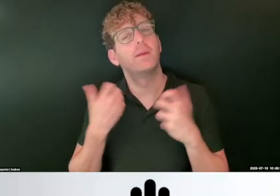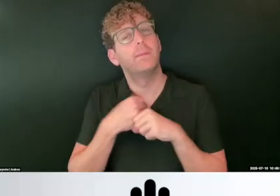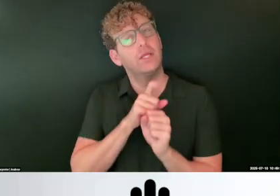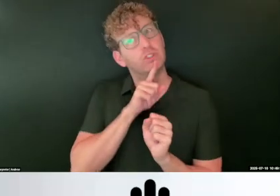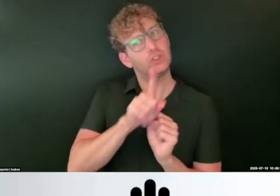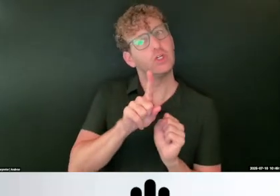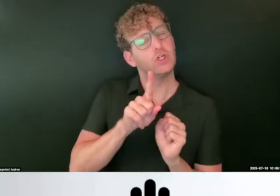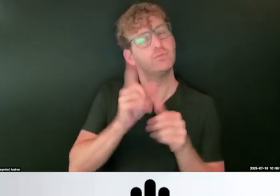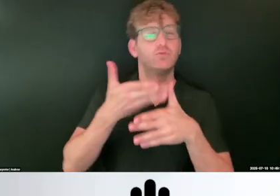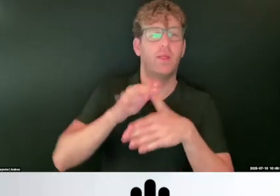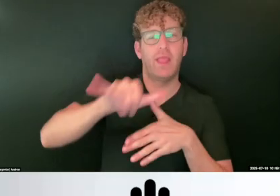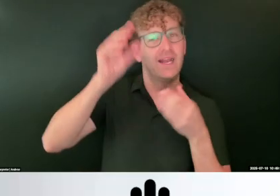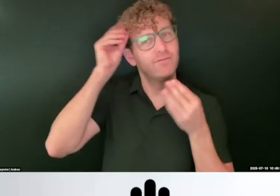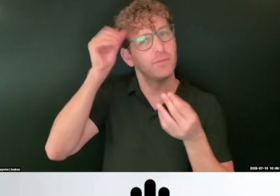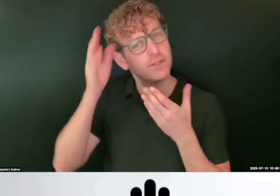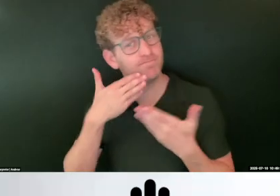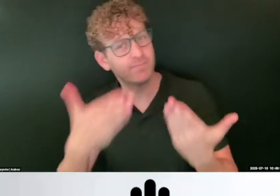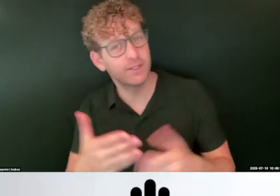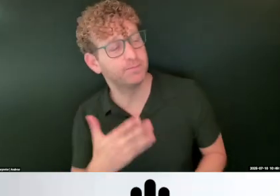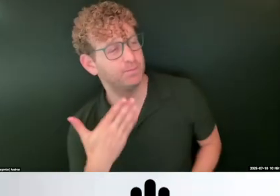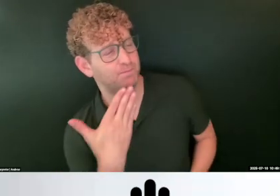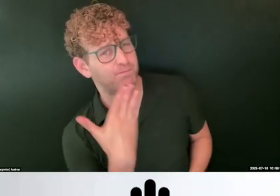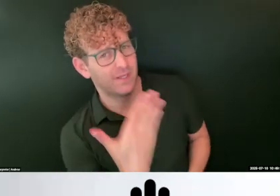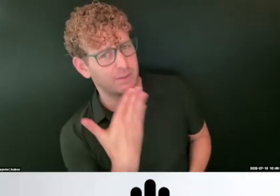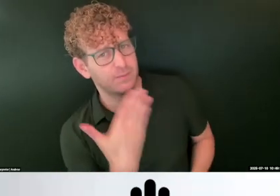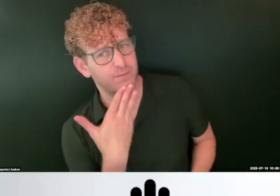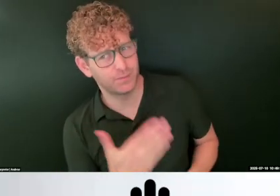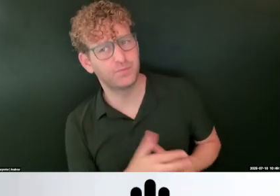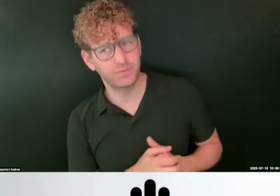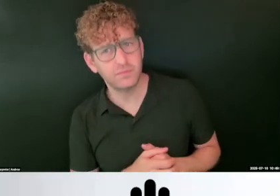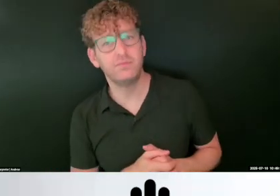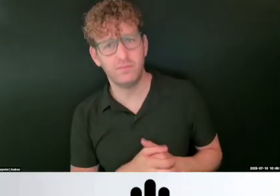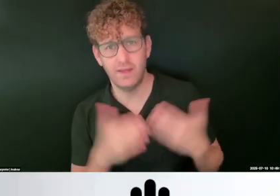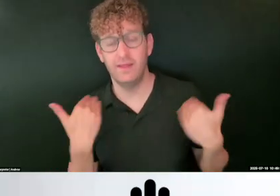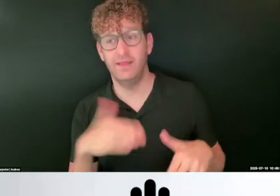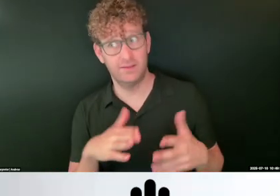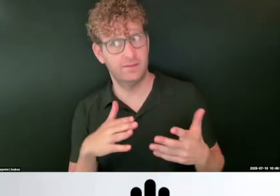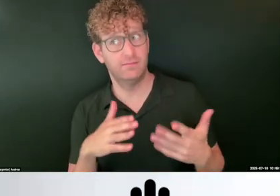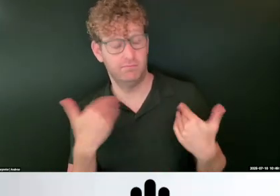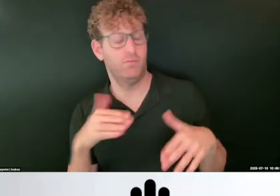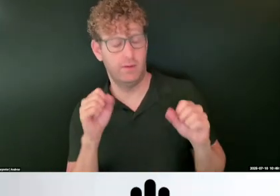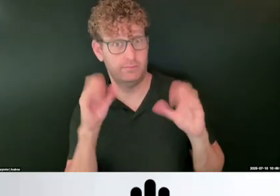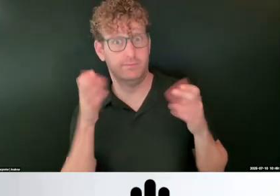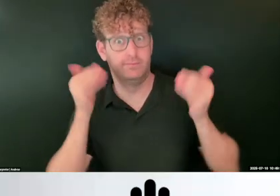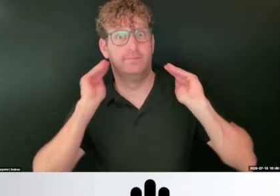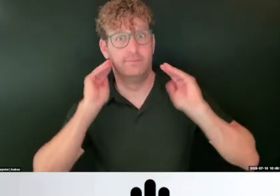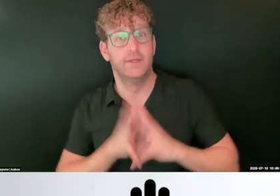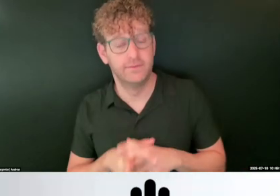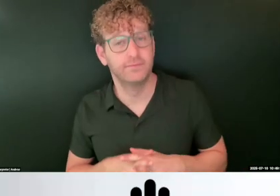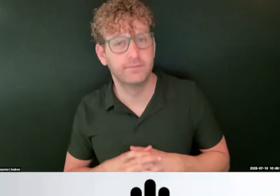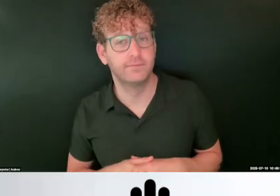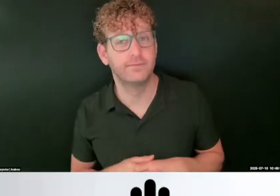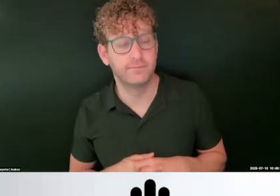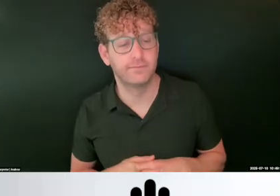Thank you, Brett. Really appreciate all of that. Very insightful comments. Okay.